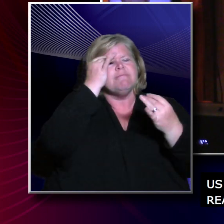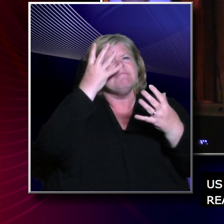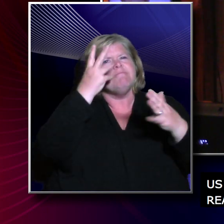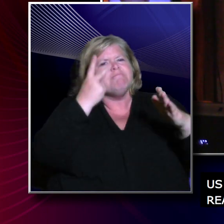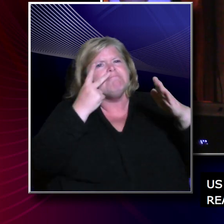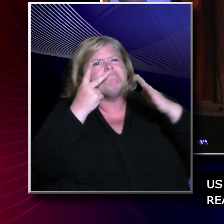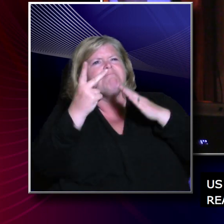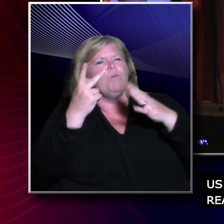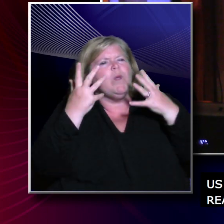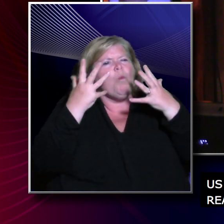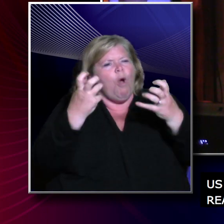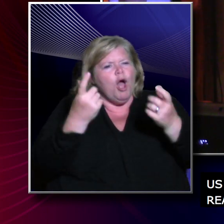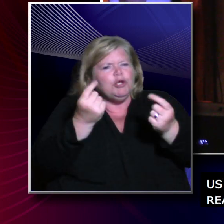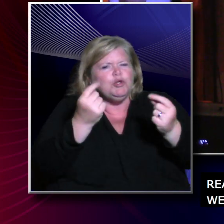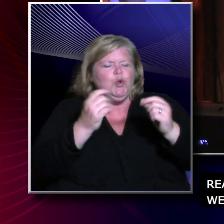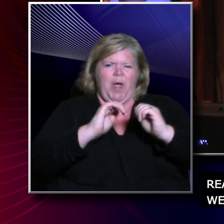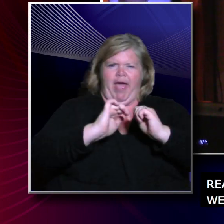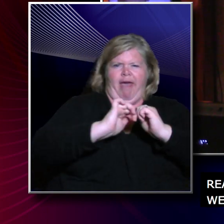and how we do it.